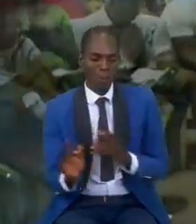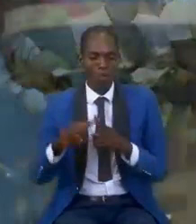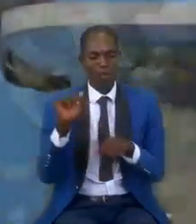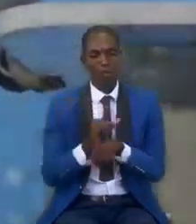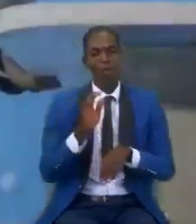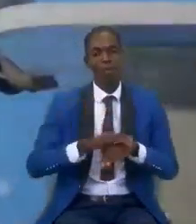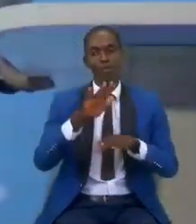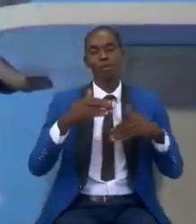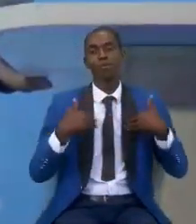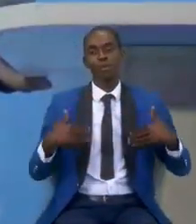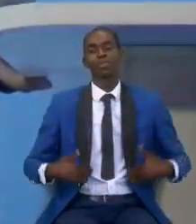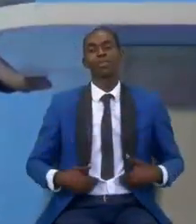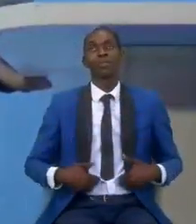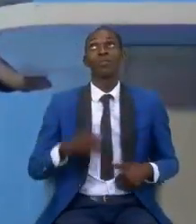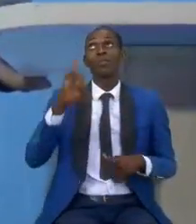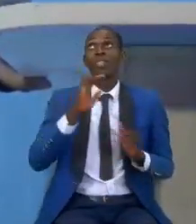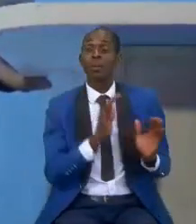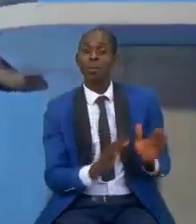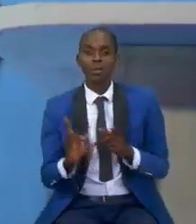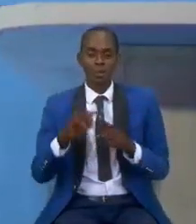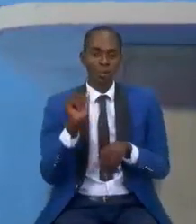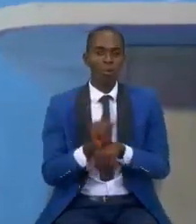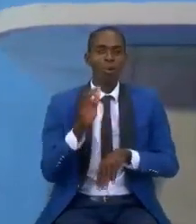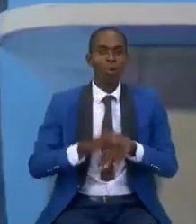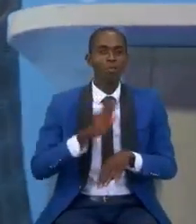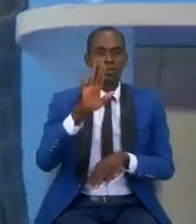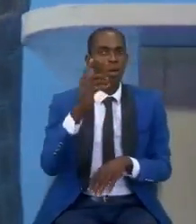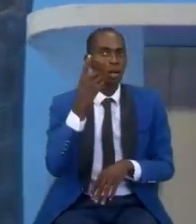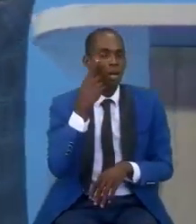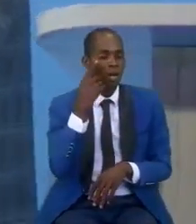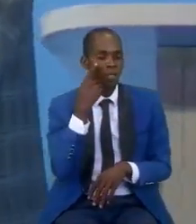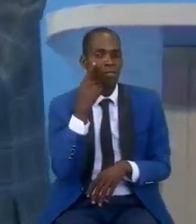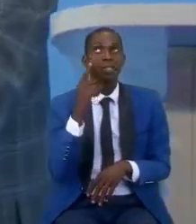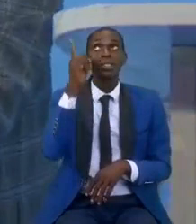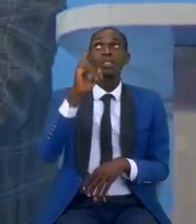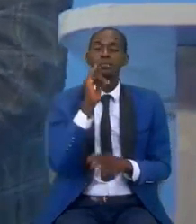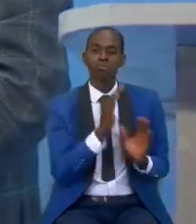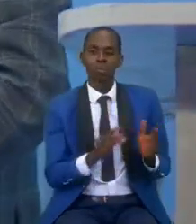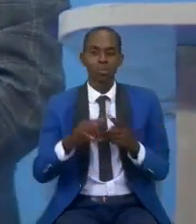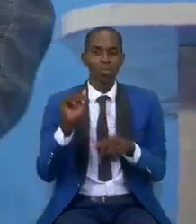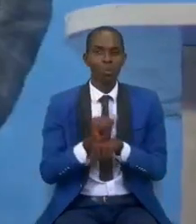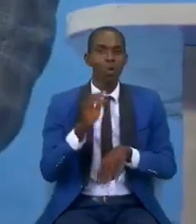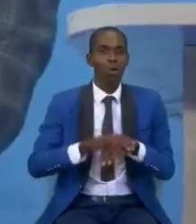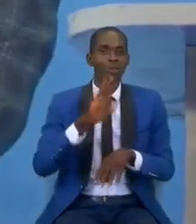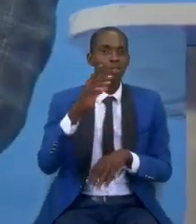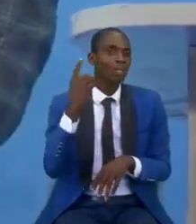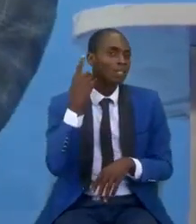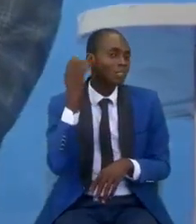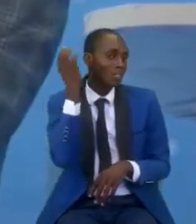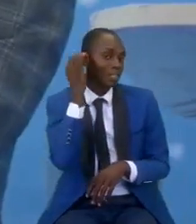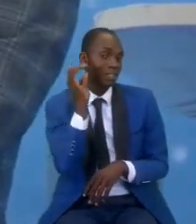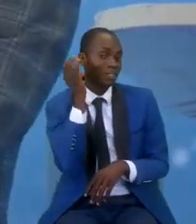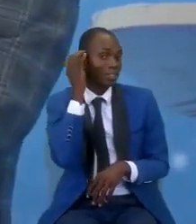eyesight, about to walk on your hearing, about to walk in taking away all that